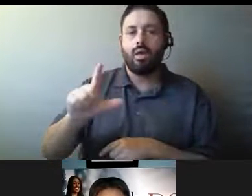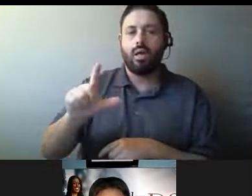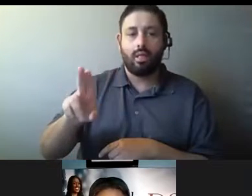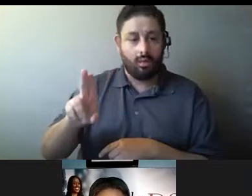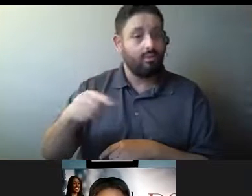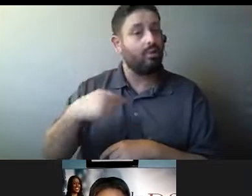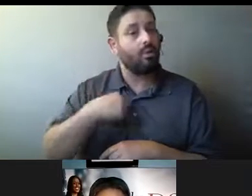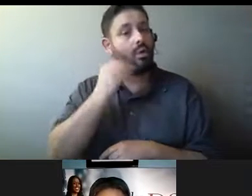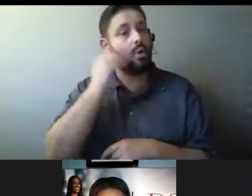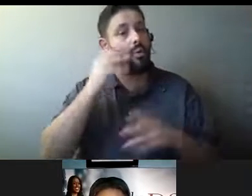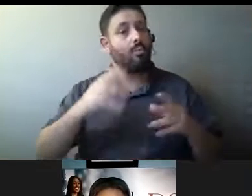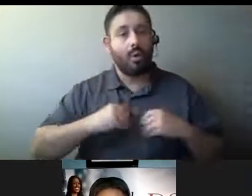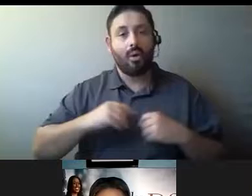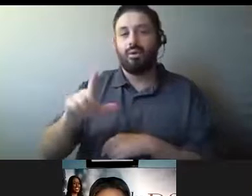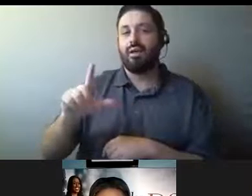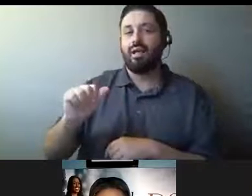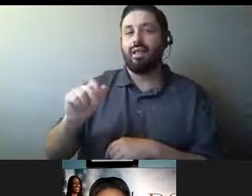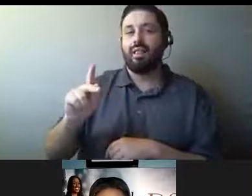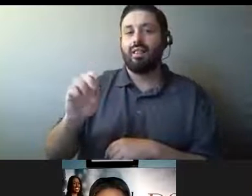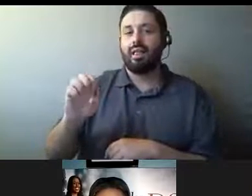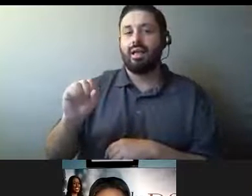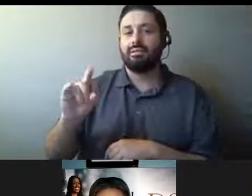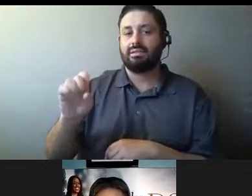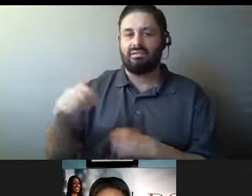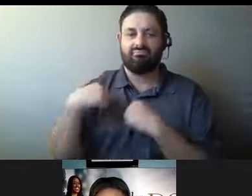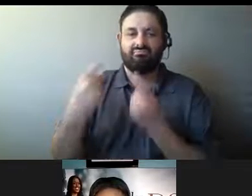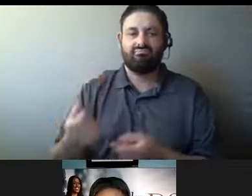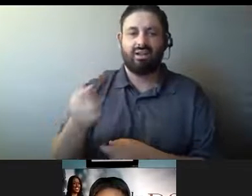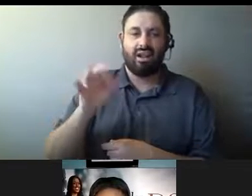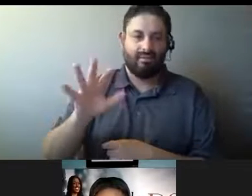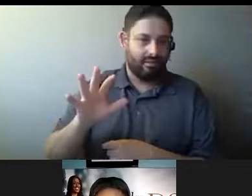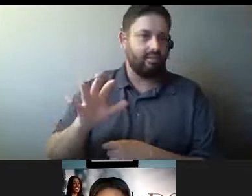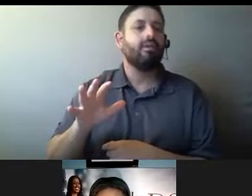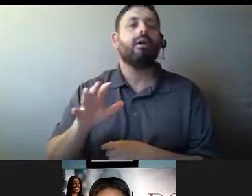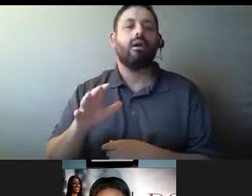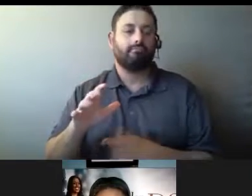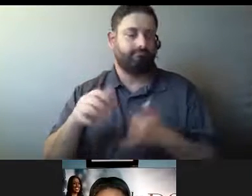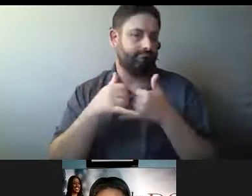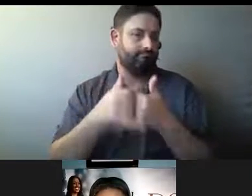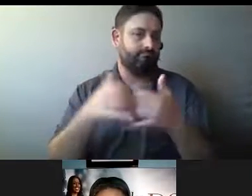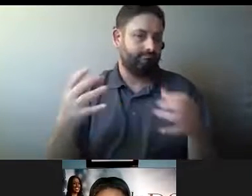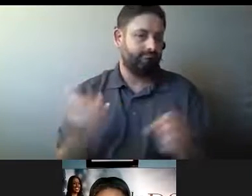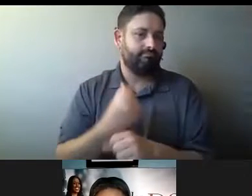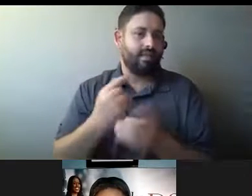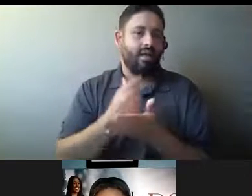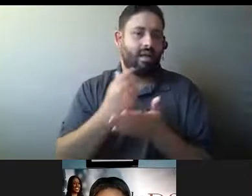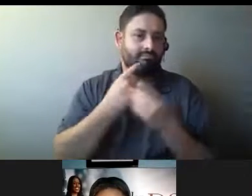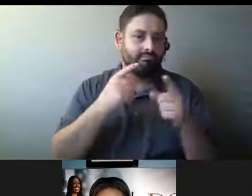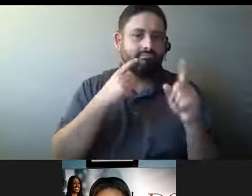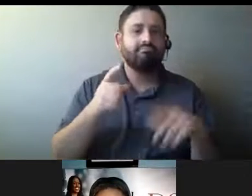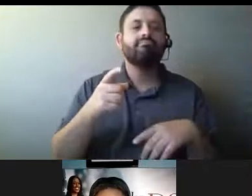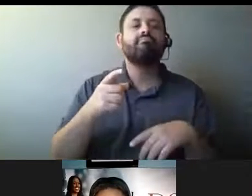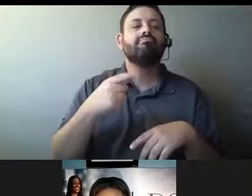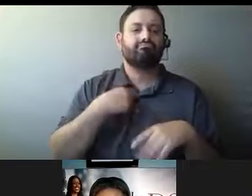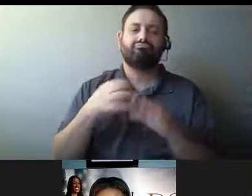a homeowner at Lakeside since '95, award-winning gospel announcer. So I relate to a lot of different people. I've